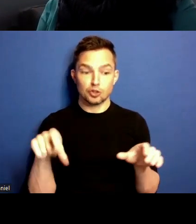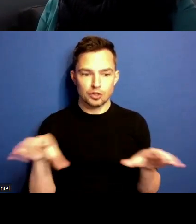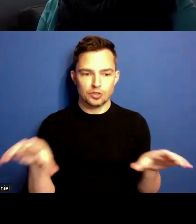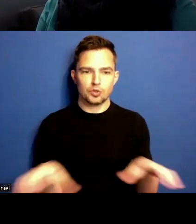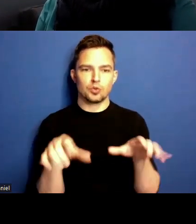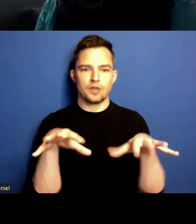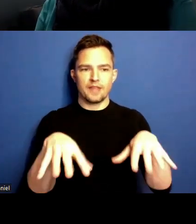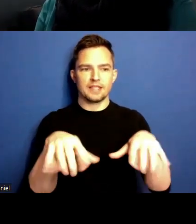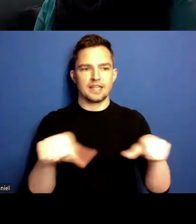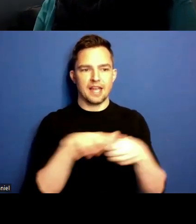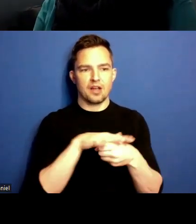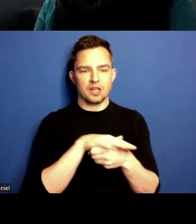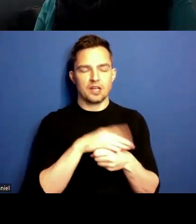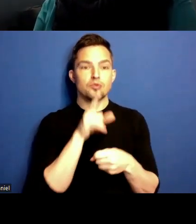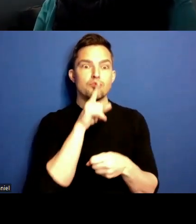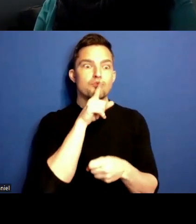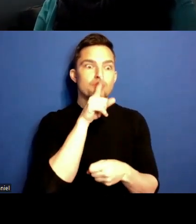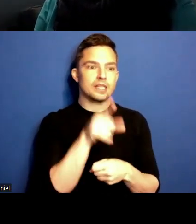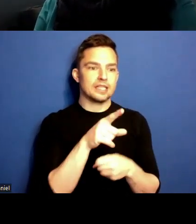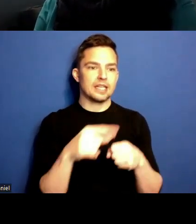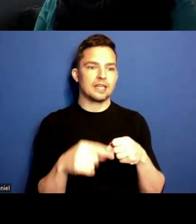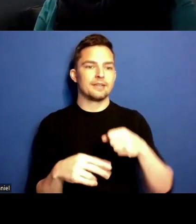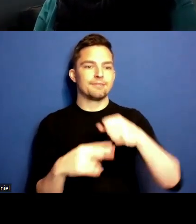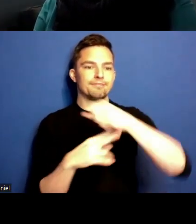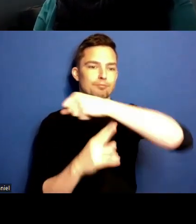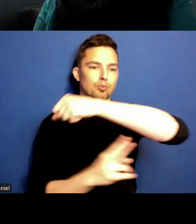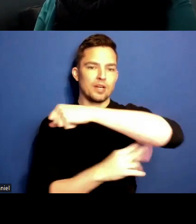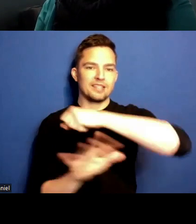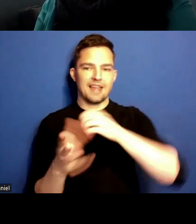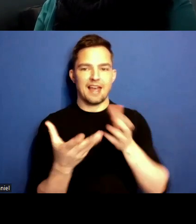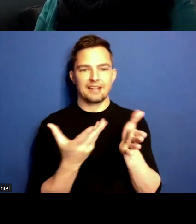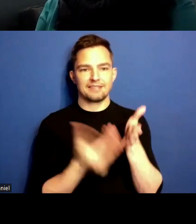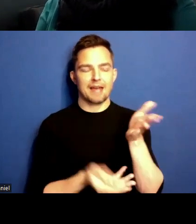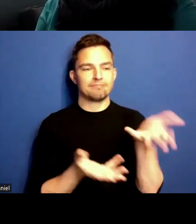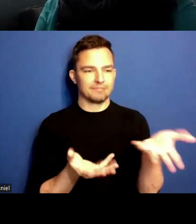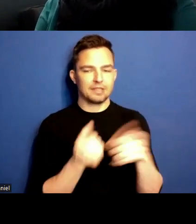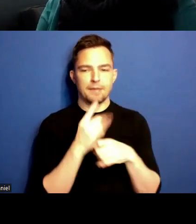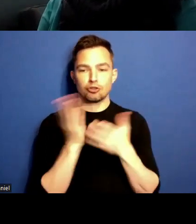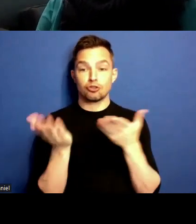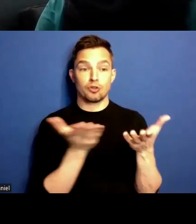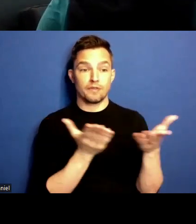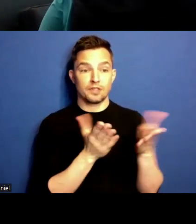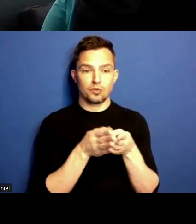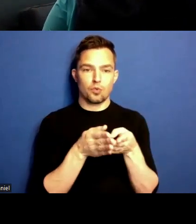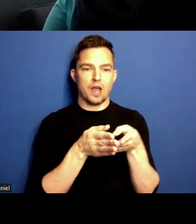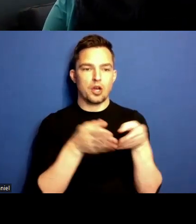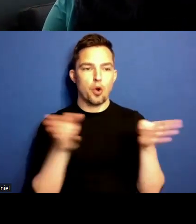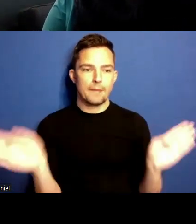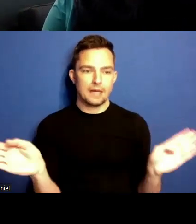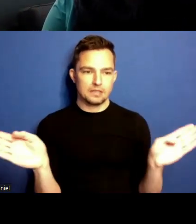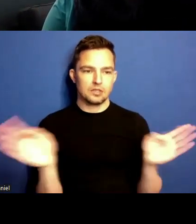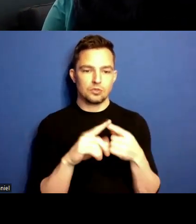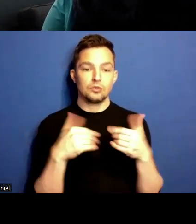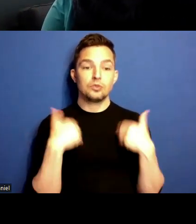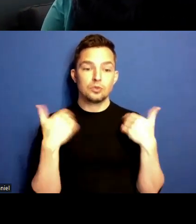this space to really bridge that gap and make sure that our services were really wide open to youth and